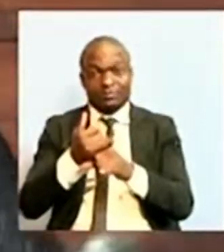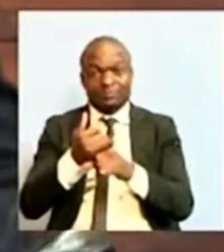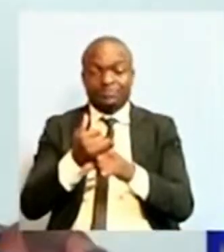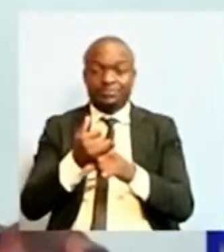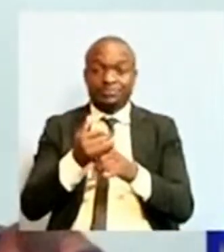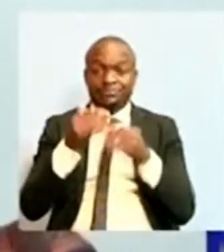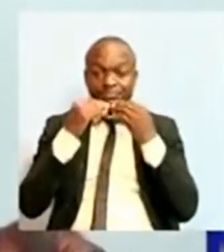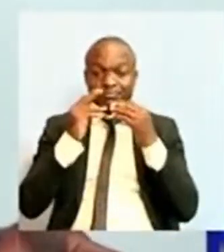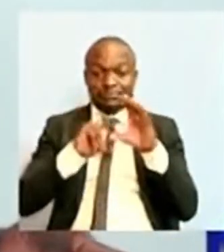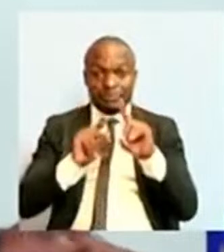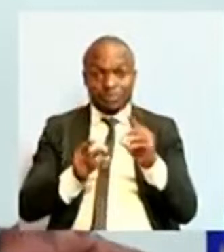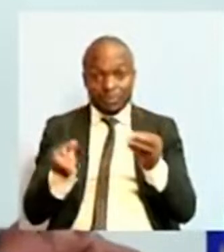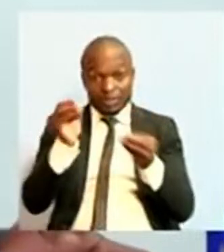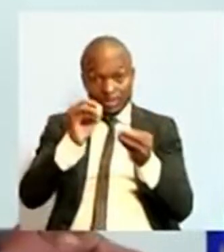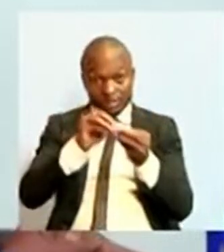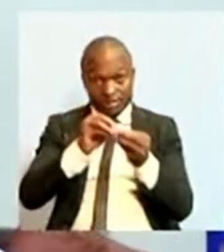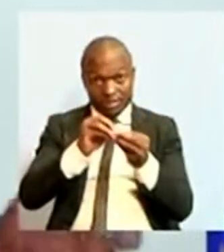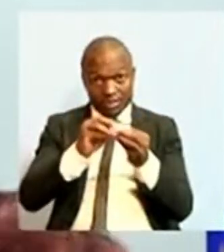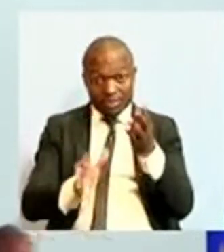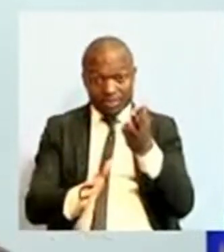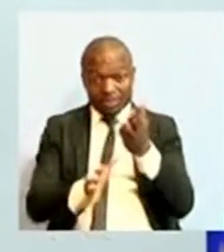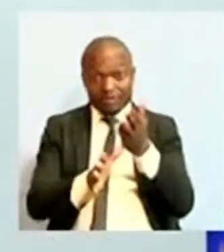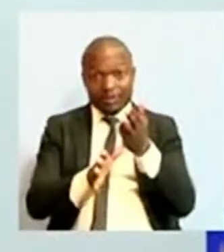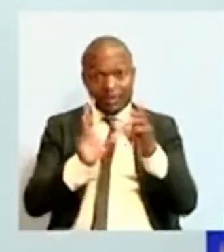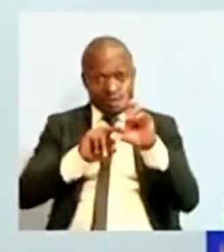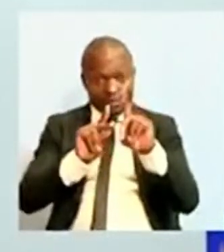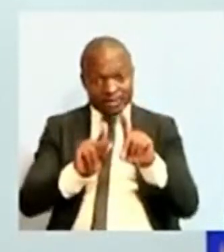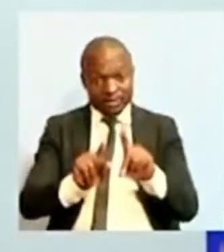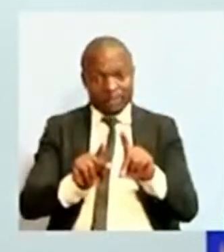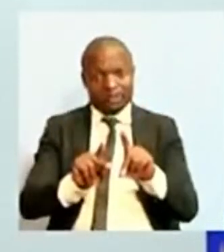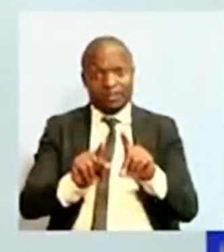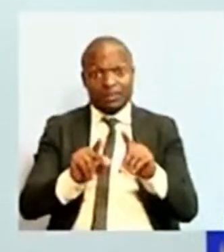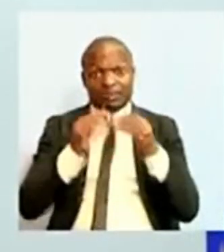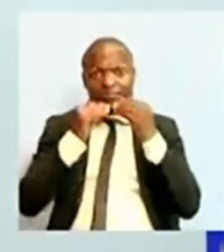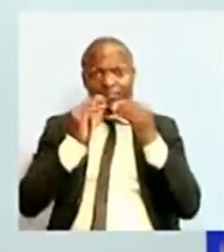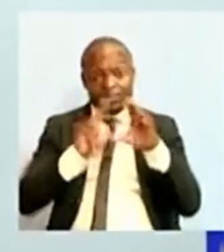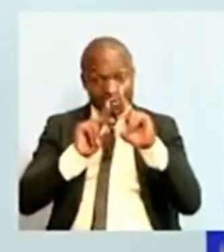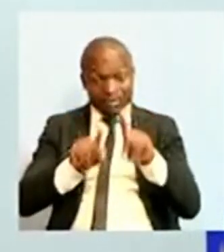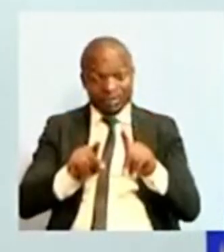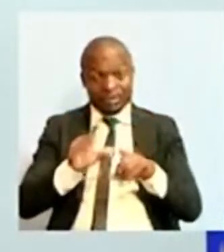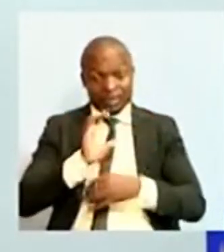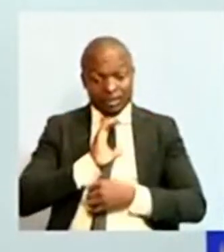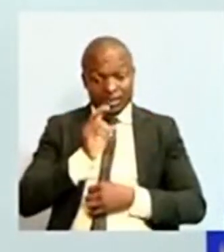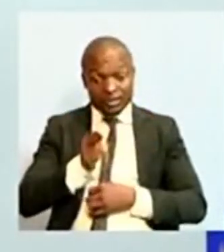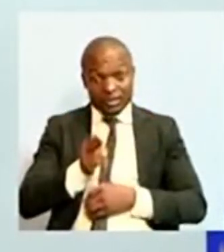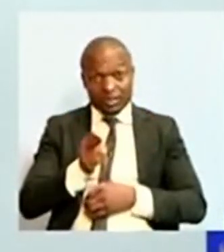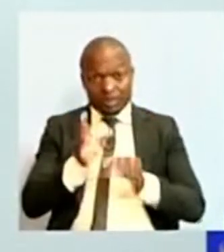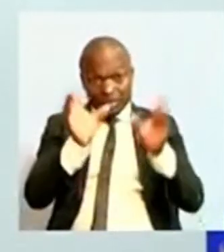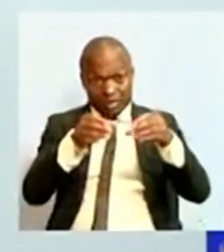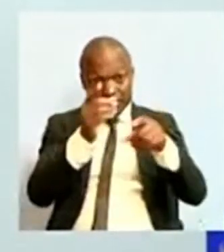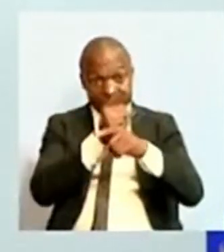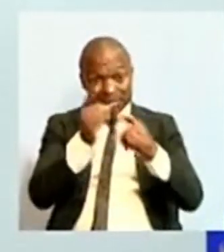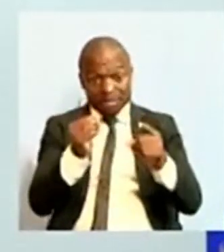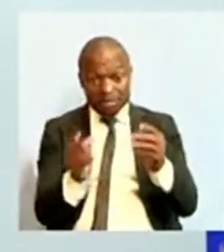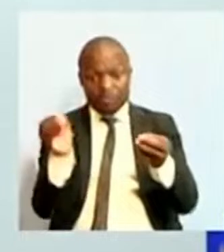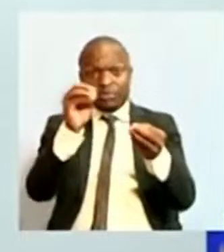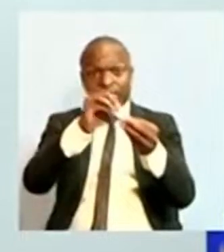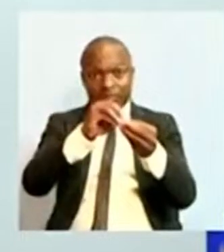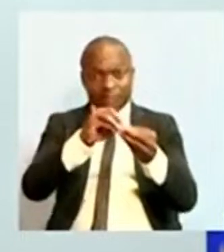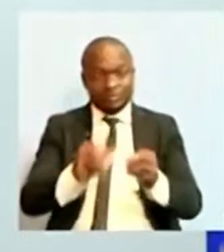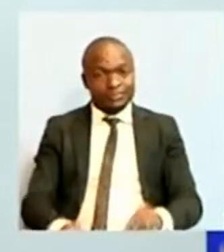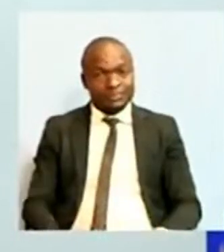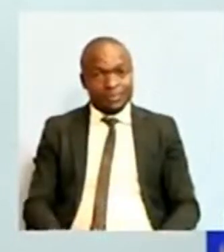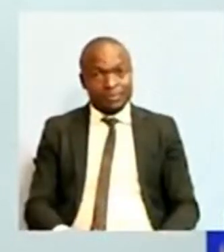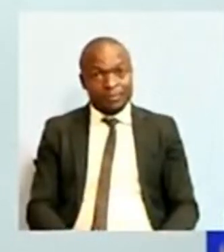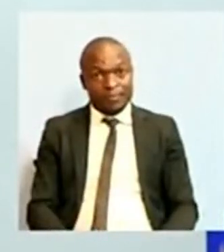Chair. Thank you, Chair. Chirirabombwe Council, I'm just a rider from what